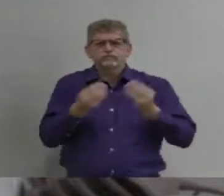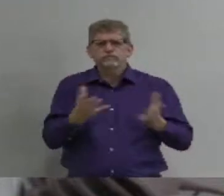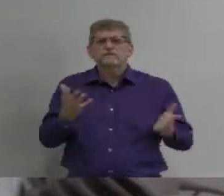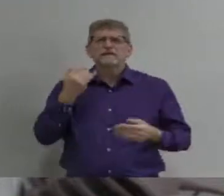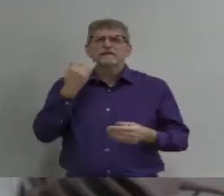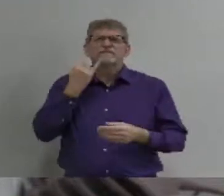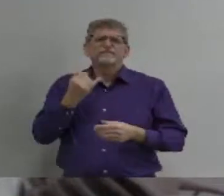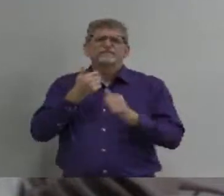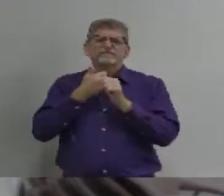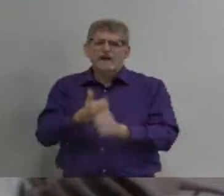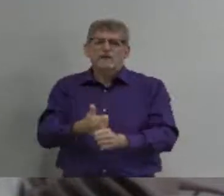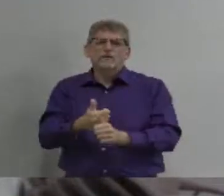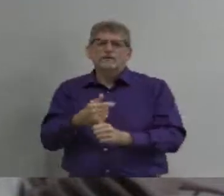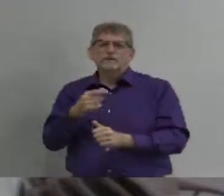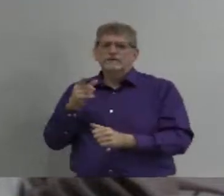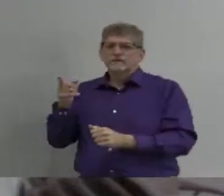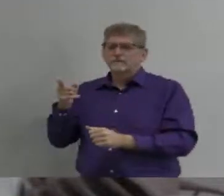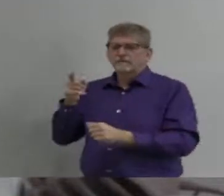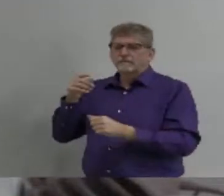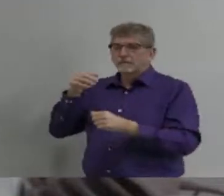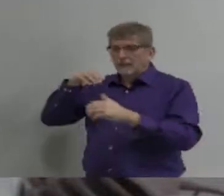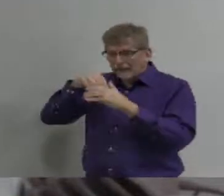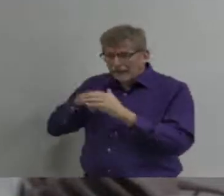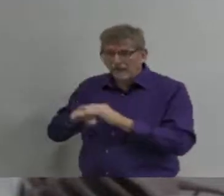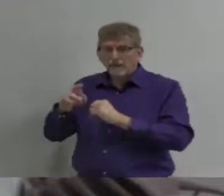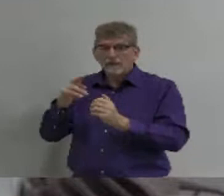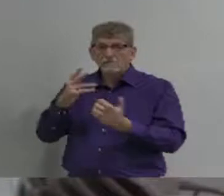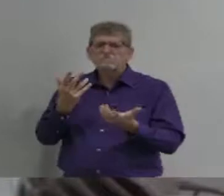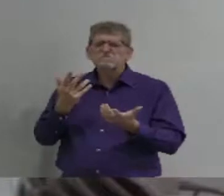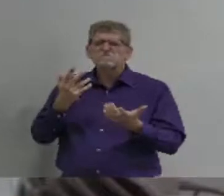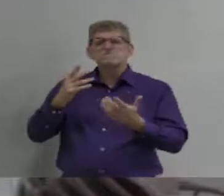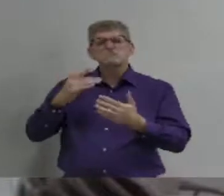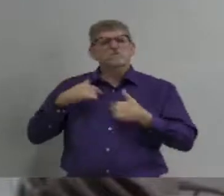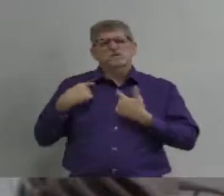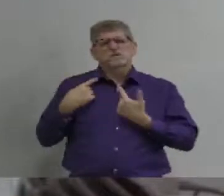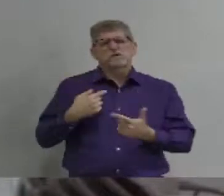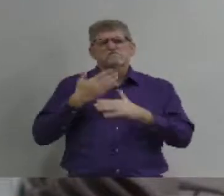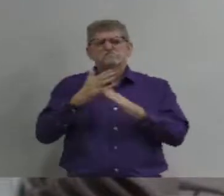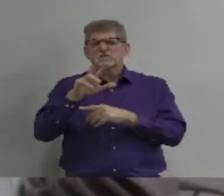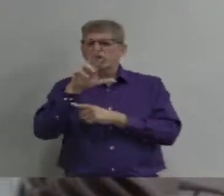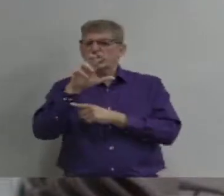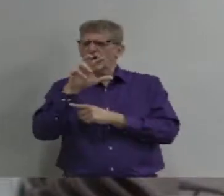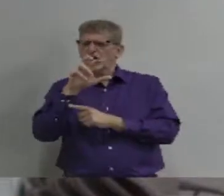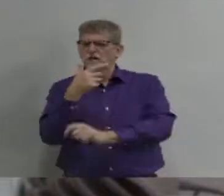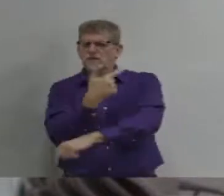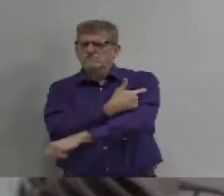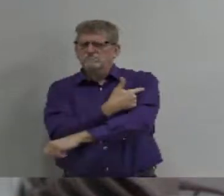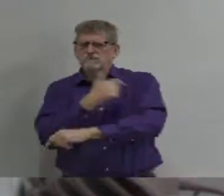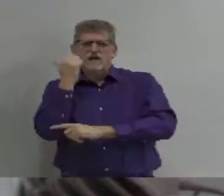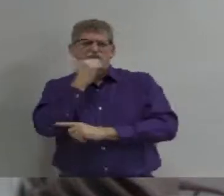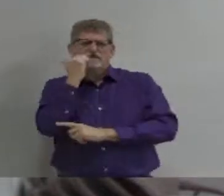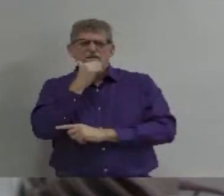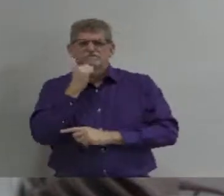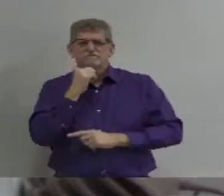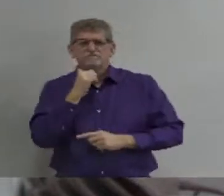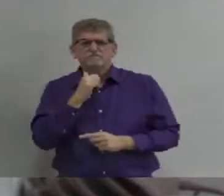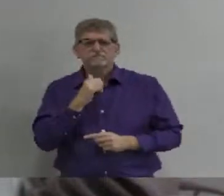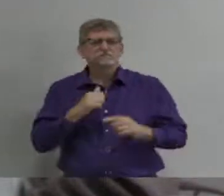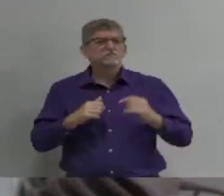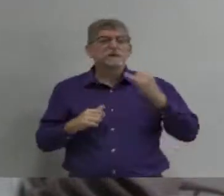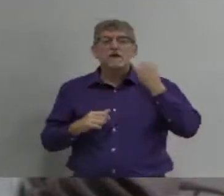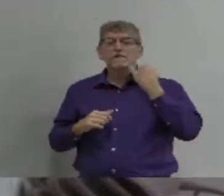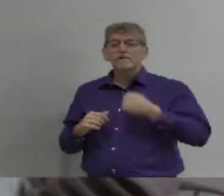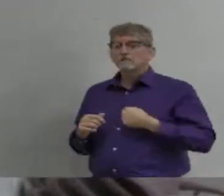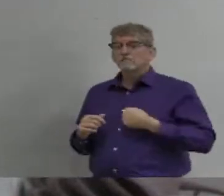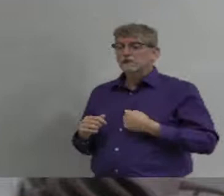300 a day. Yeah, and so that means, yeah, I guess, if I can sign up starting May 1st, how long out